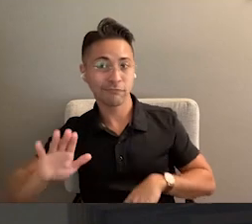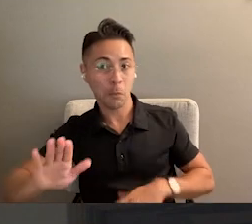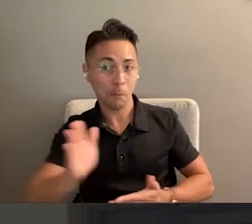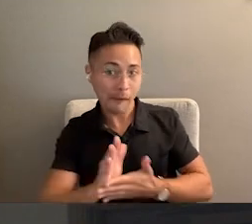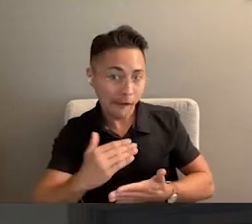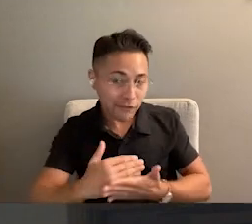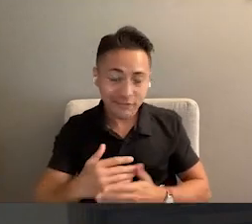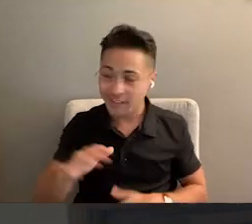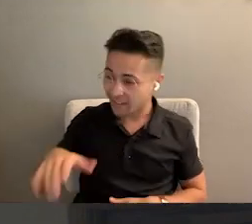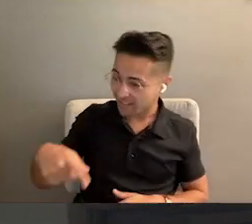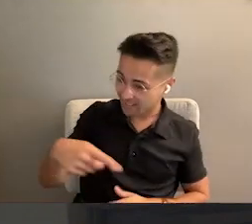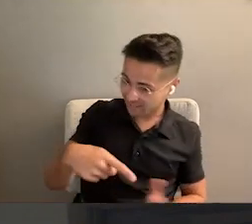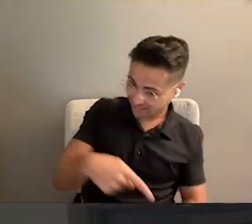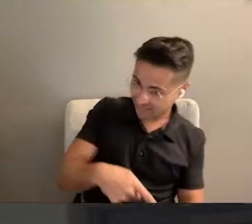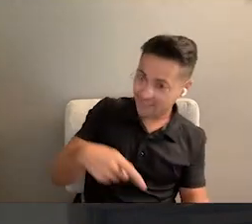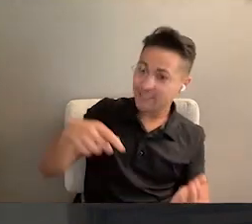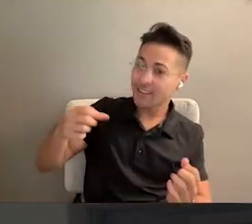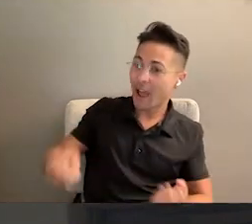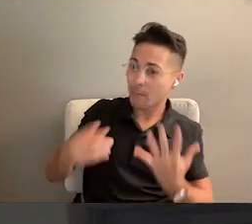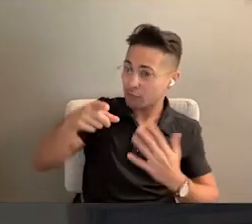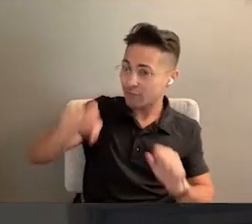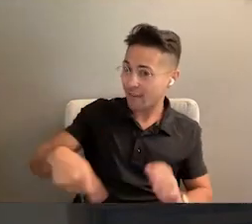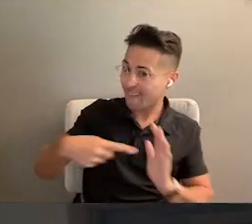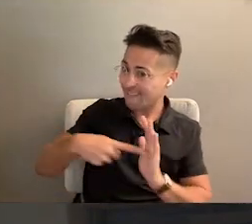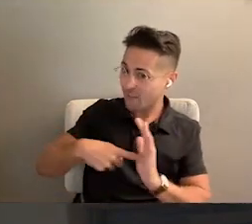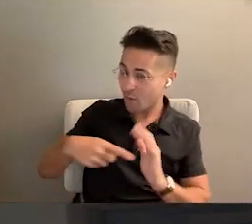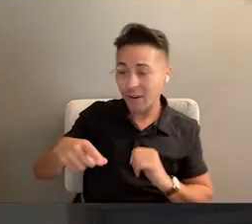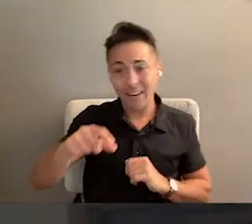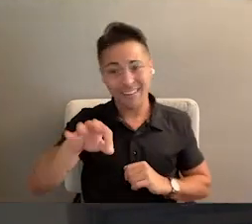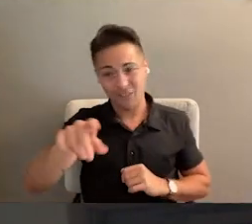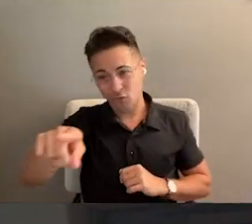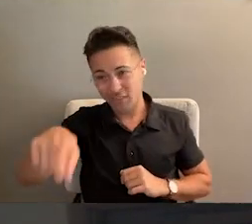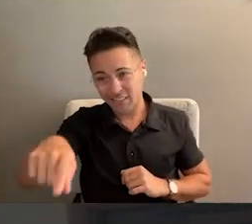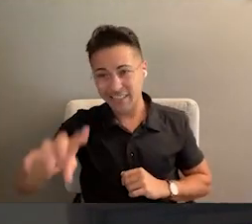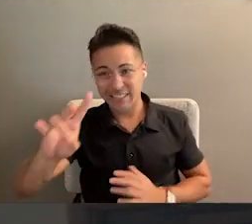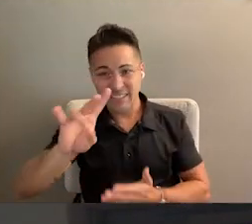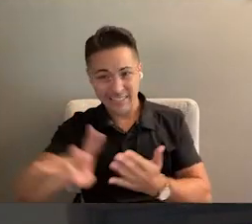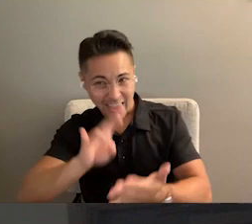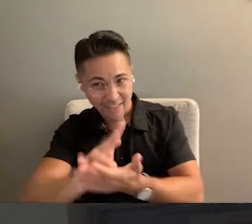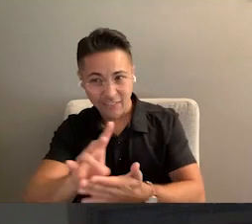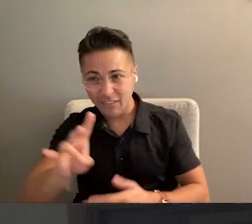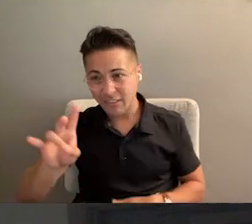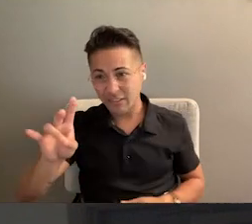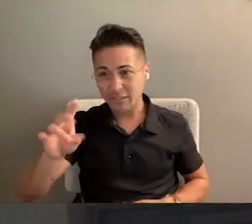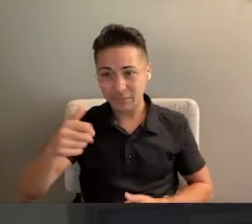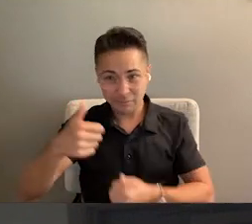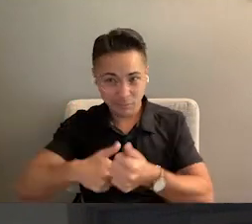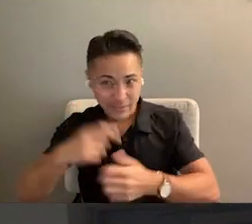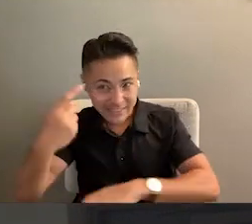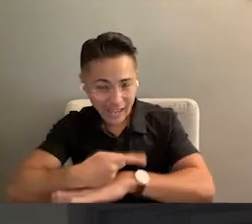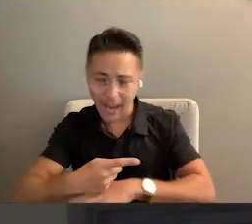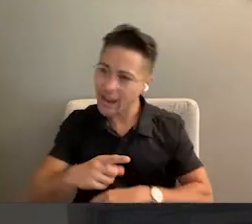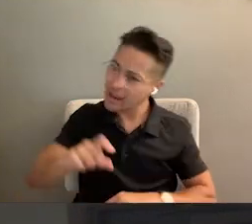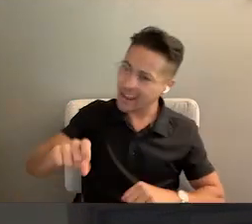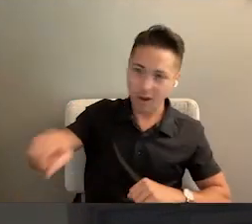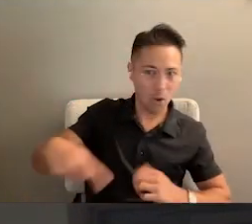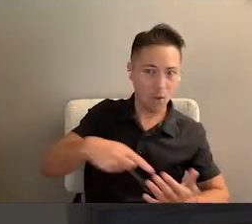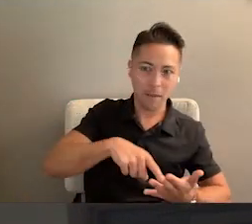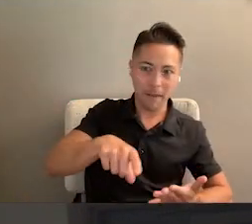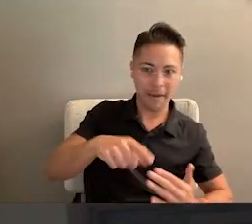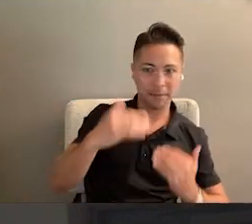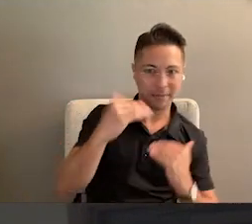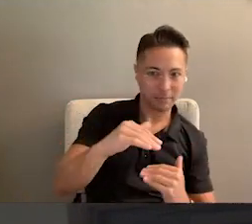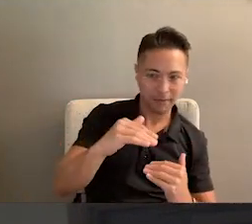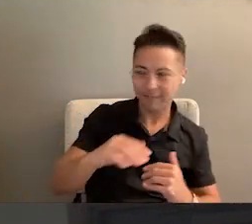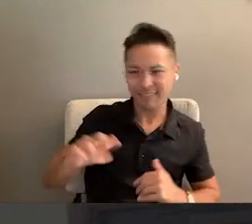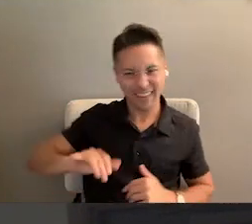providers. They're going to be the one looking at your budget and saying, this is how much we can afford to pay this person. If you need 7 hours of care a